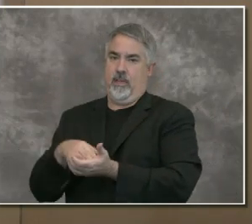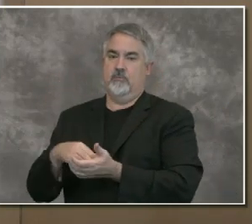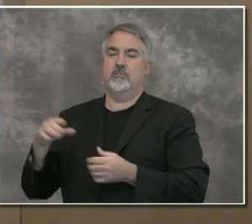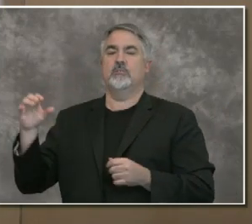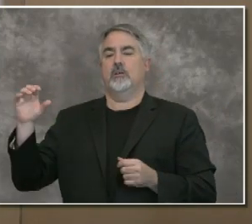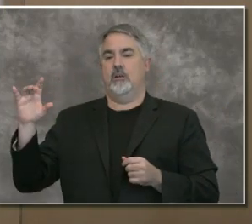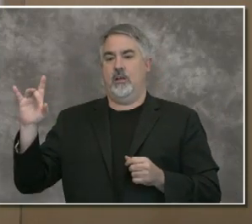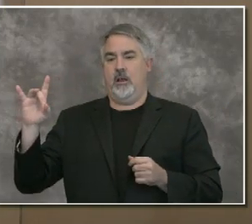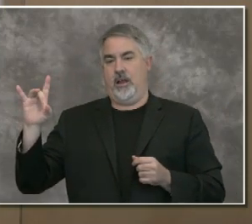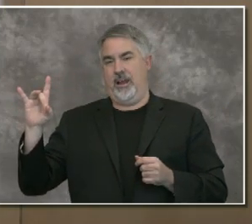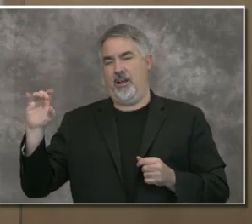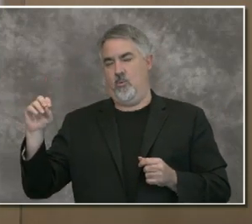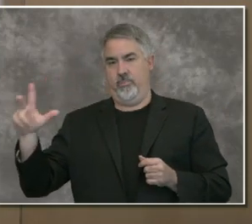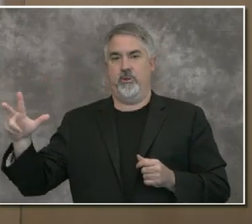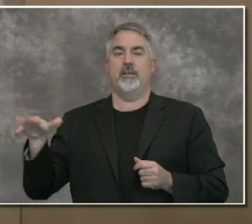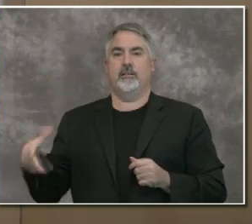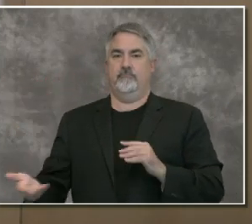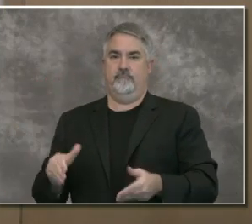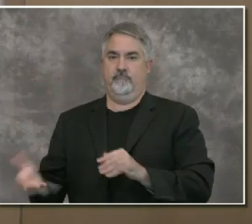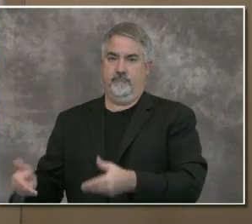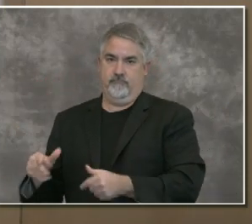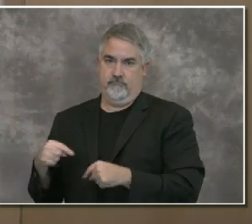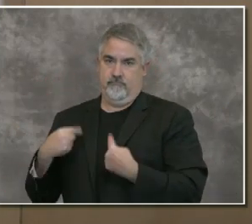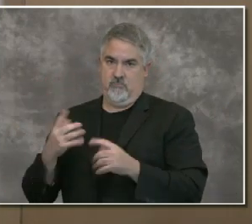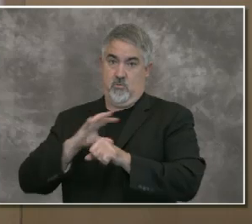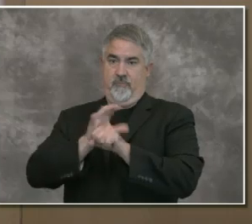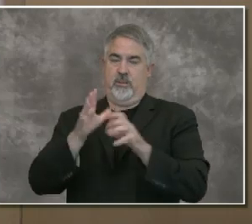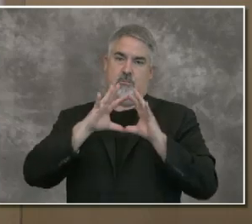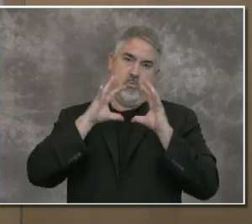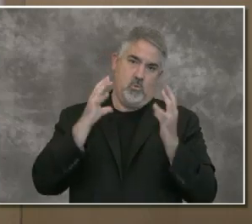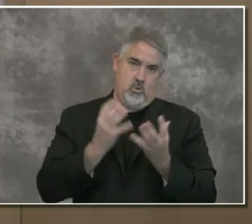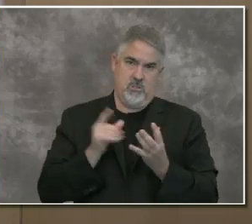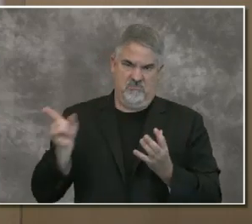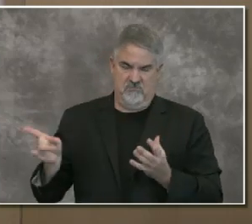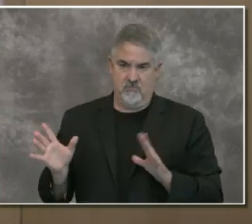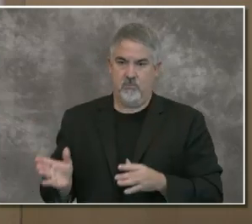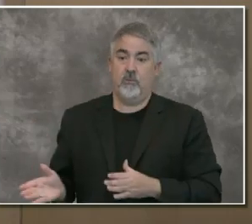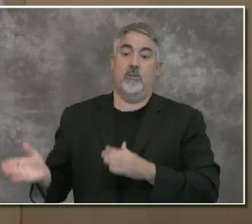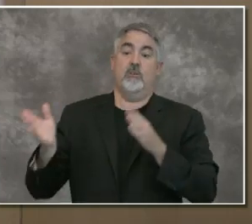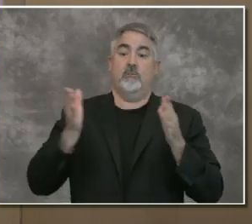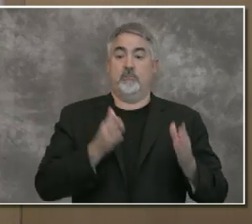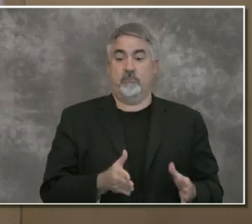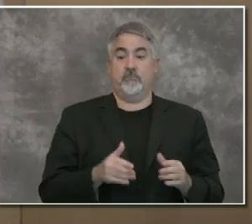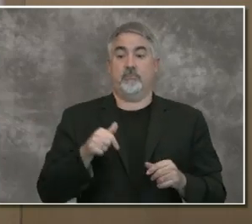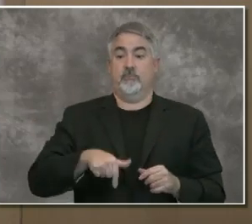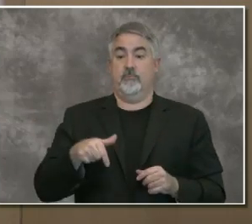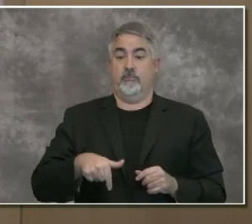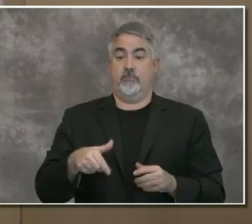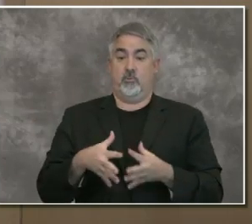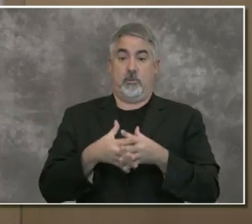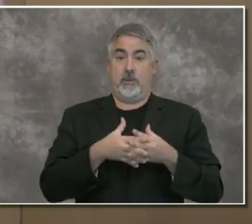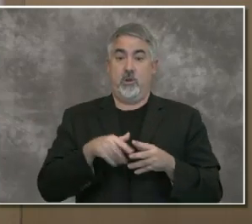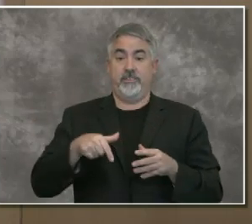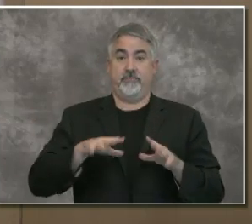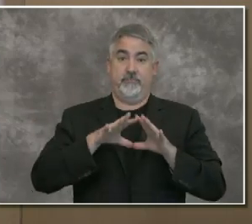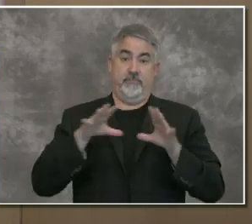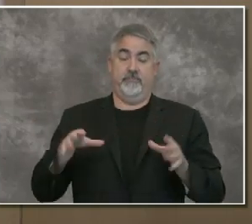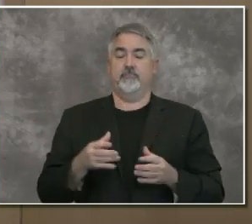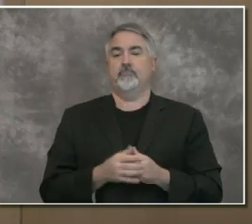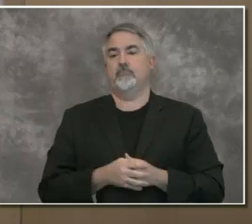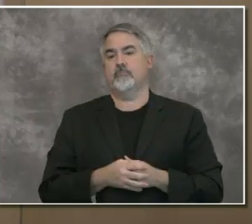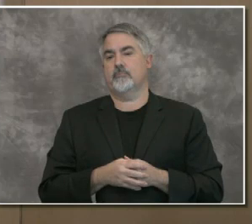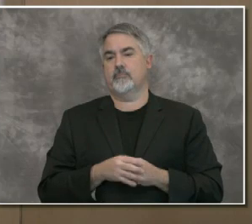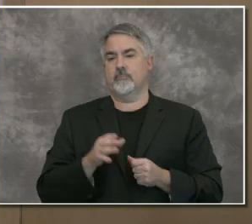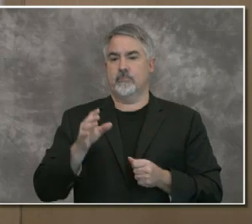386,800 positive cases have been reported. This includes 12,285 deaths. Statewide, there are